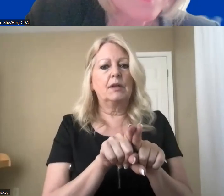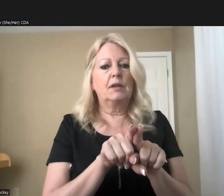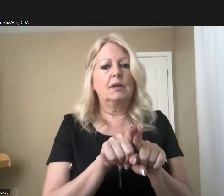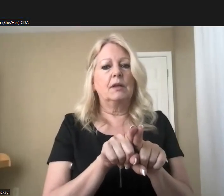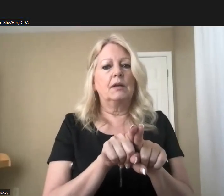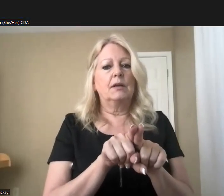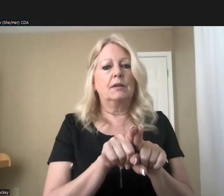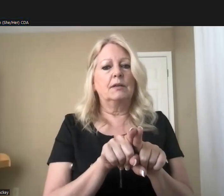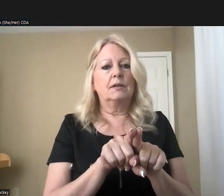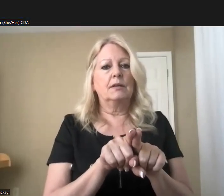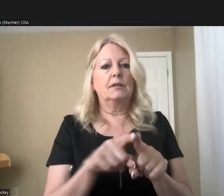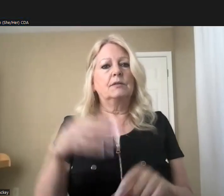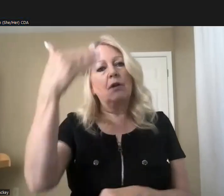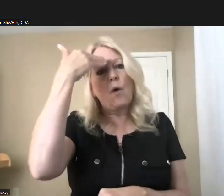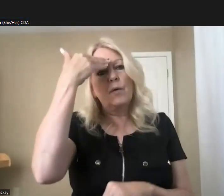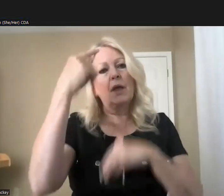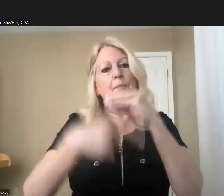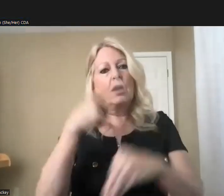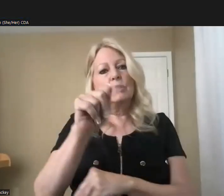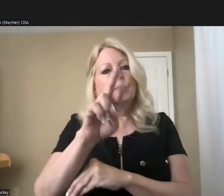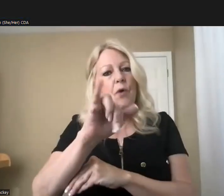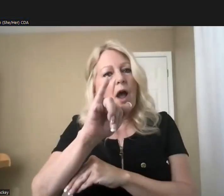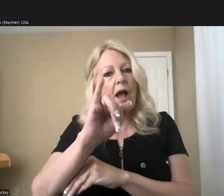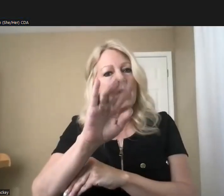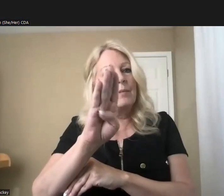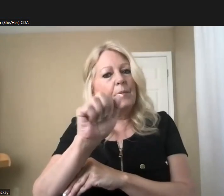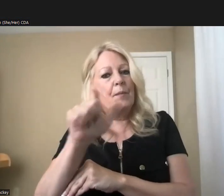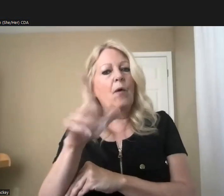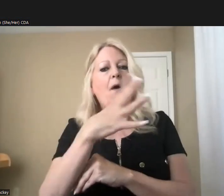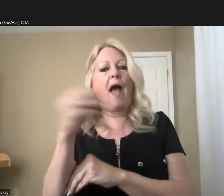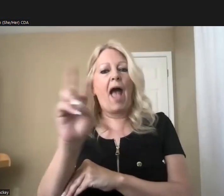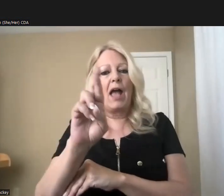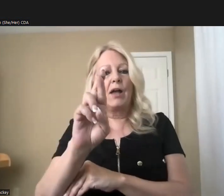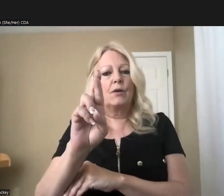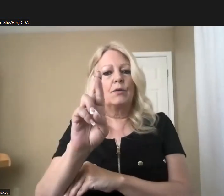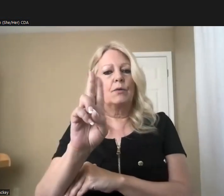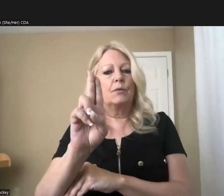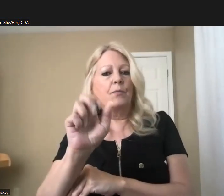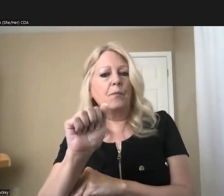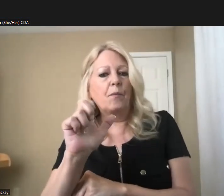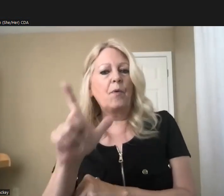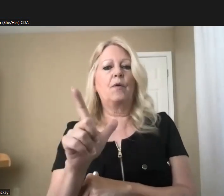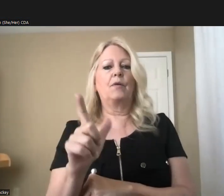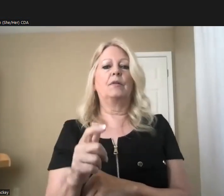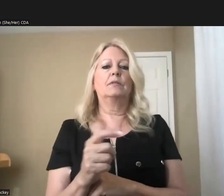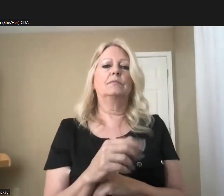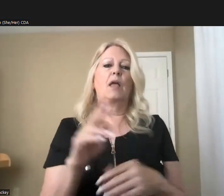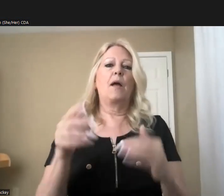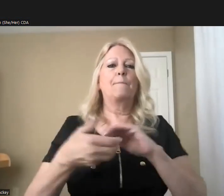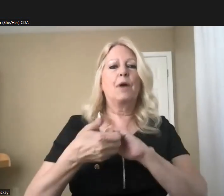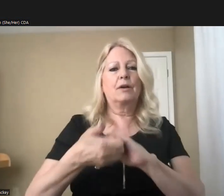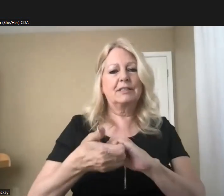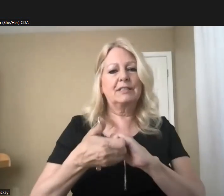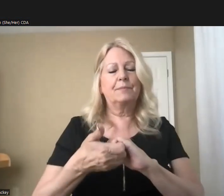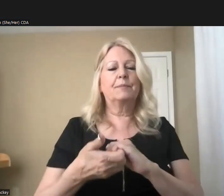of the tribal and rural and the networking and partnership piece. So